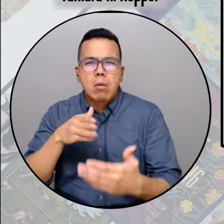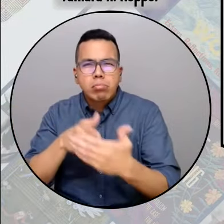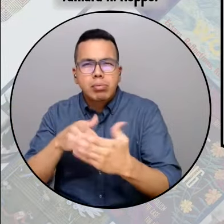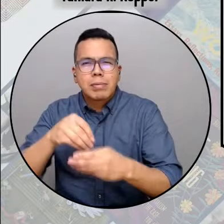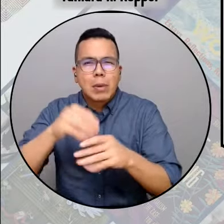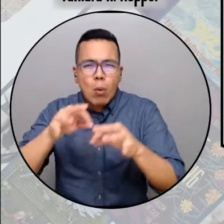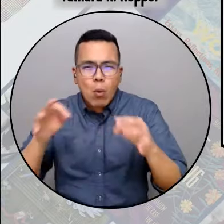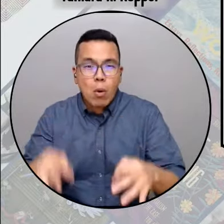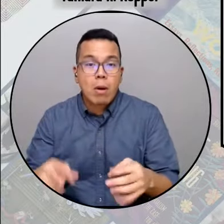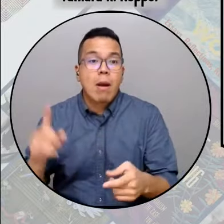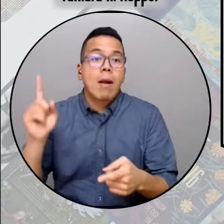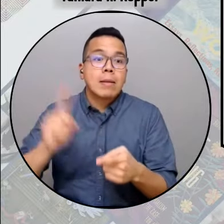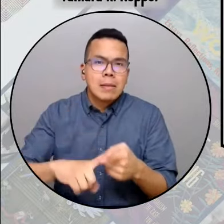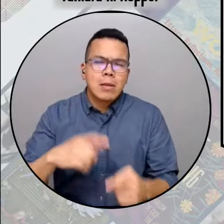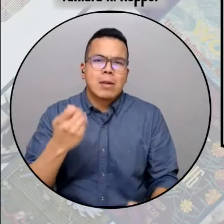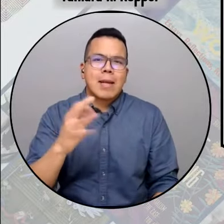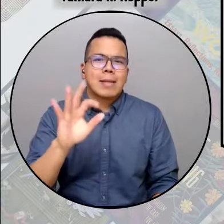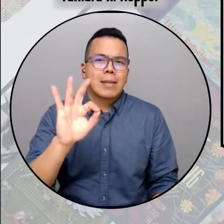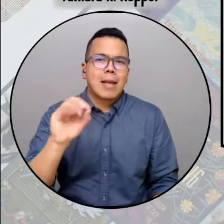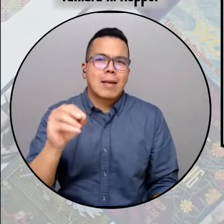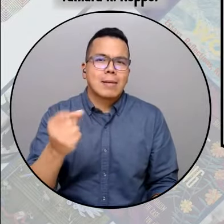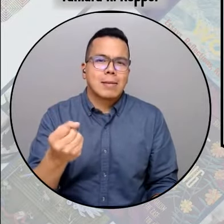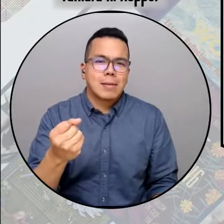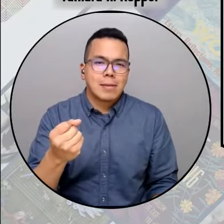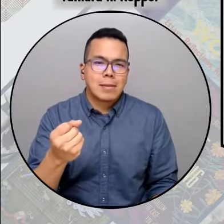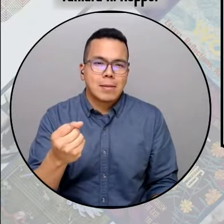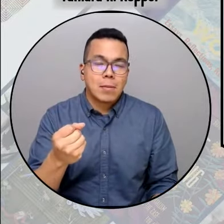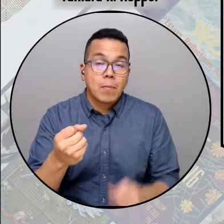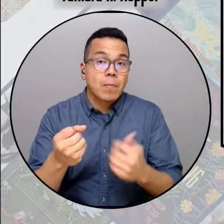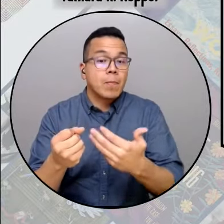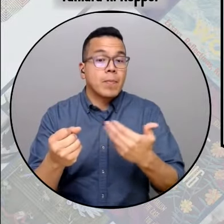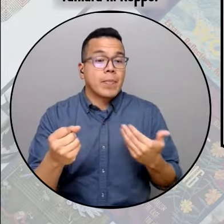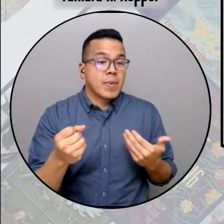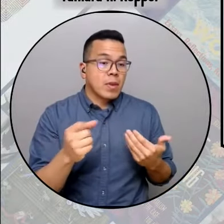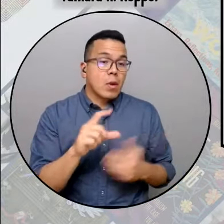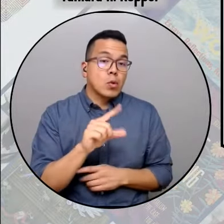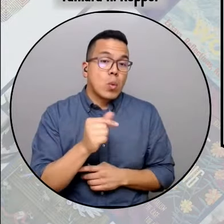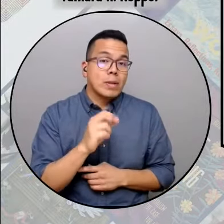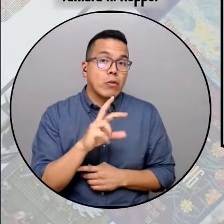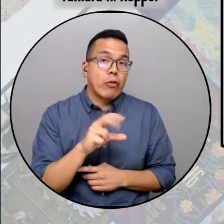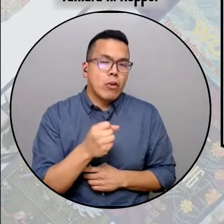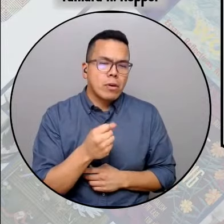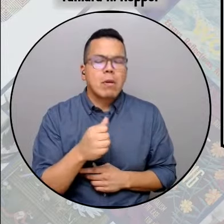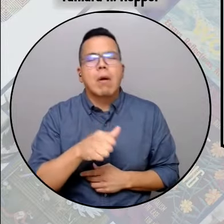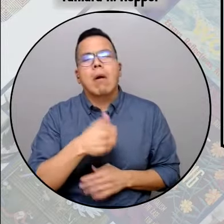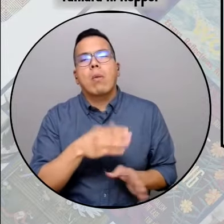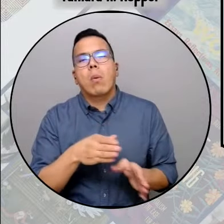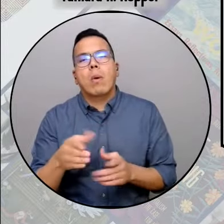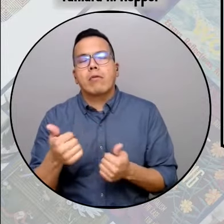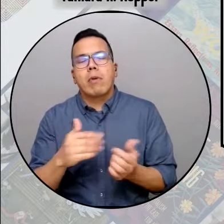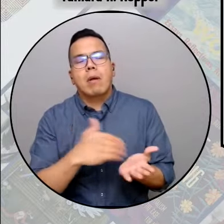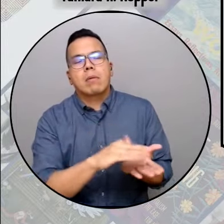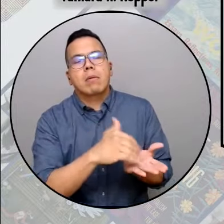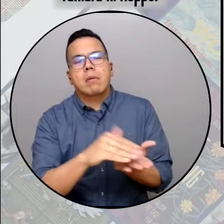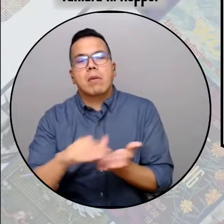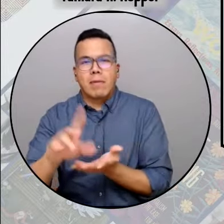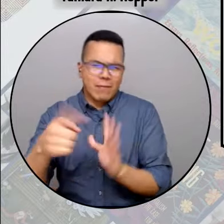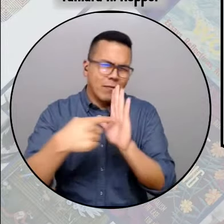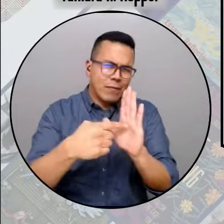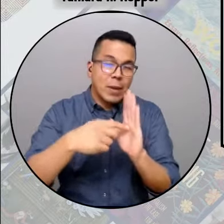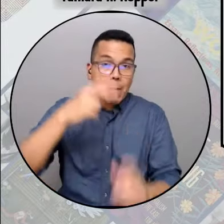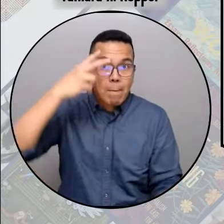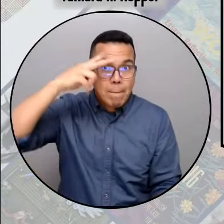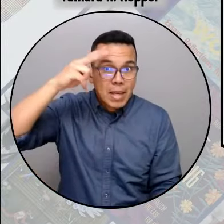other legal means that sometimes that they would kind of get rid of groups. And so there's a long history of, for example, Mexican immigrants